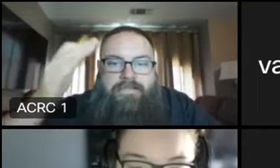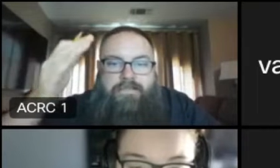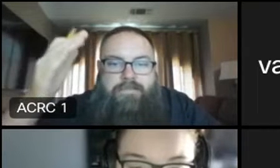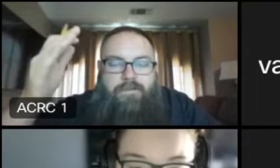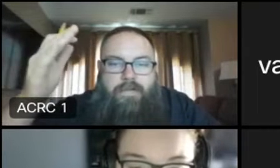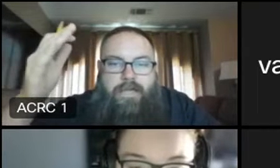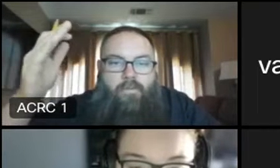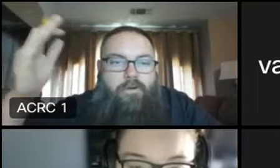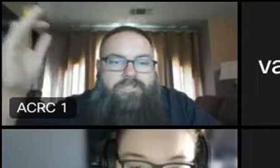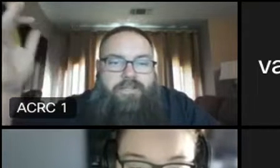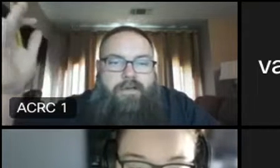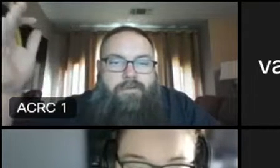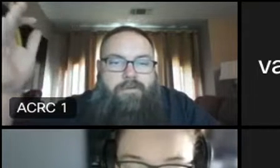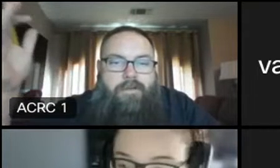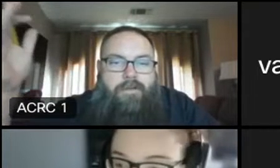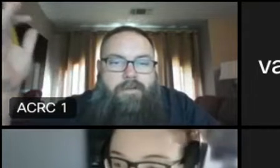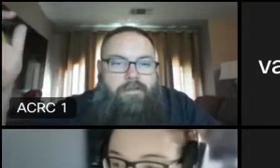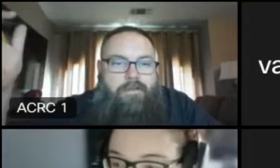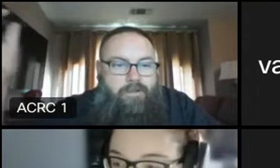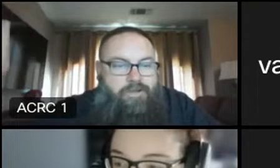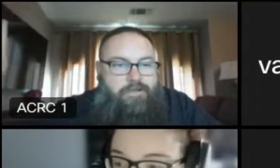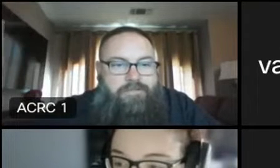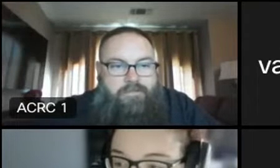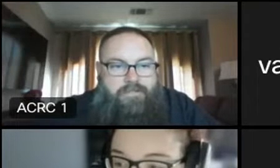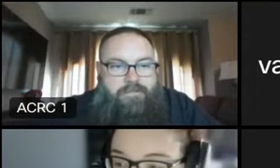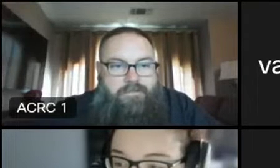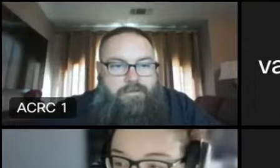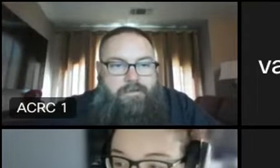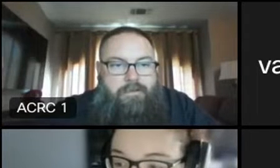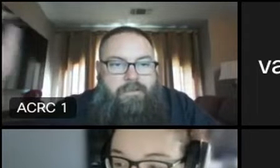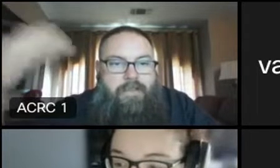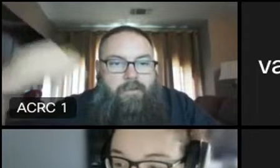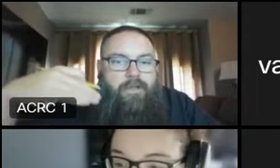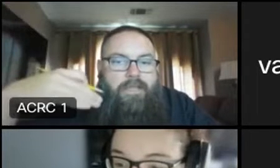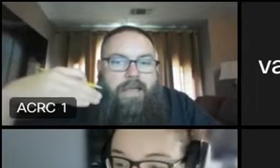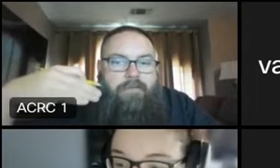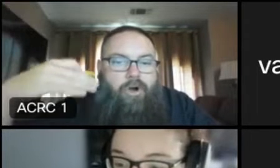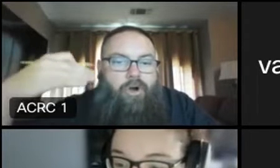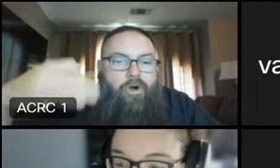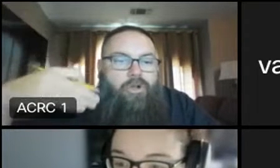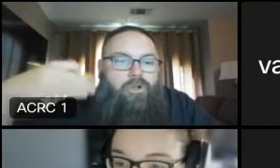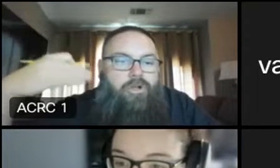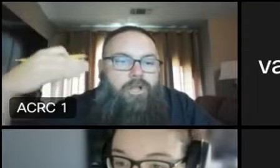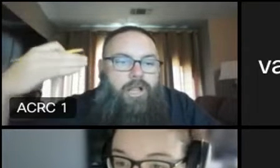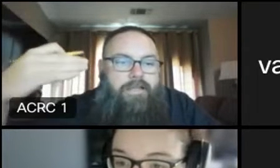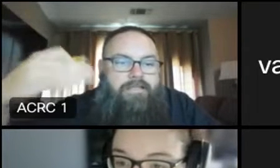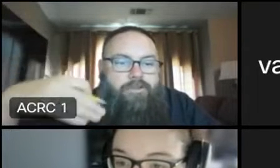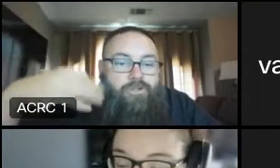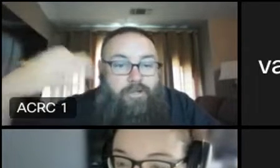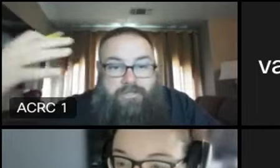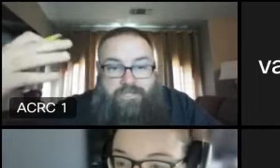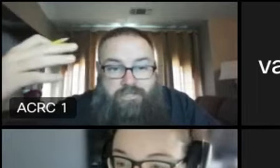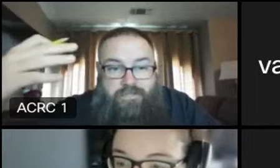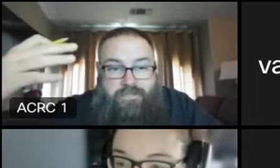in essence, look at a warm shutdown of the alternative services. That we look at having all clients